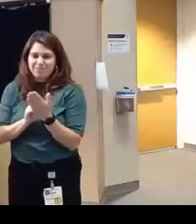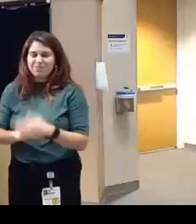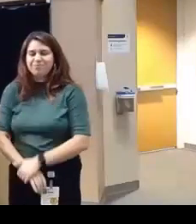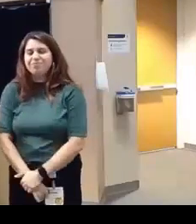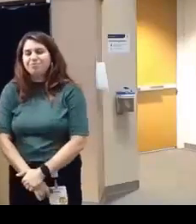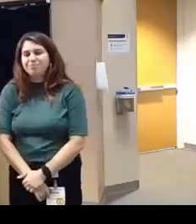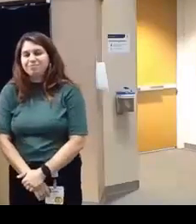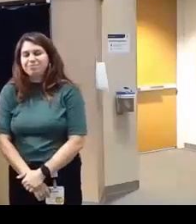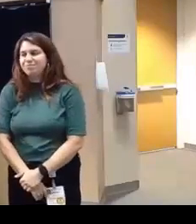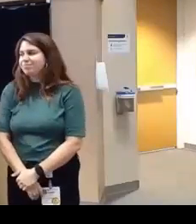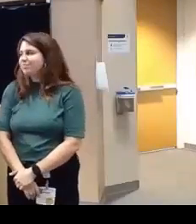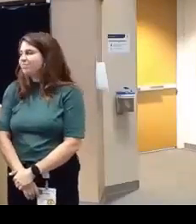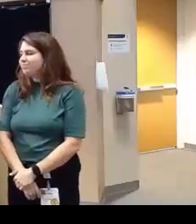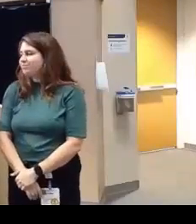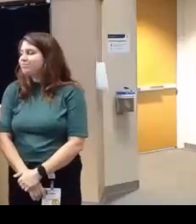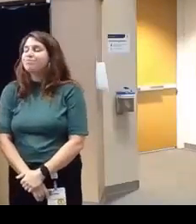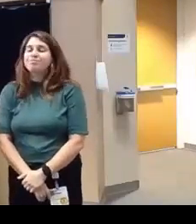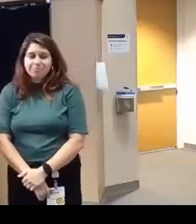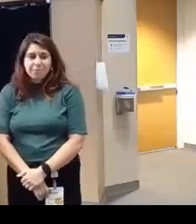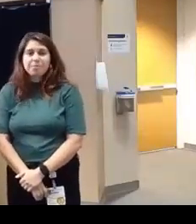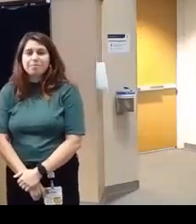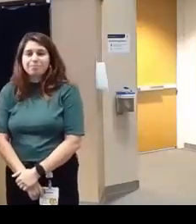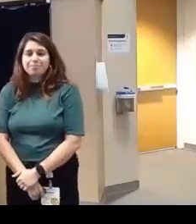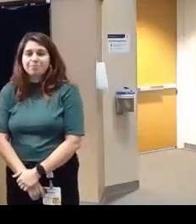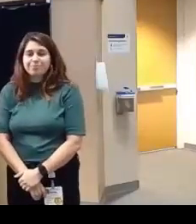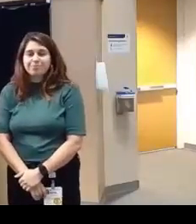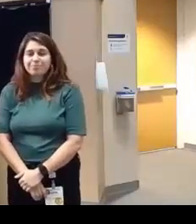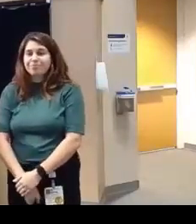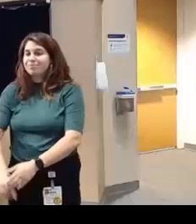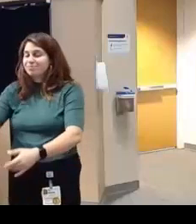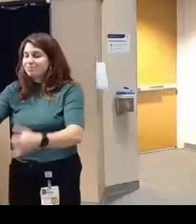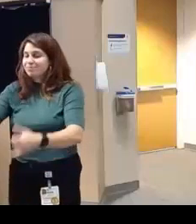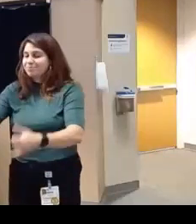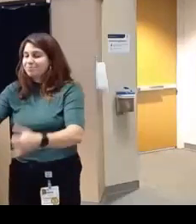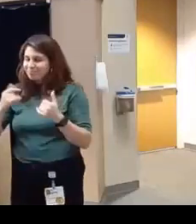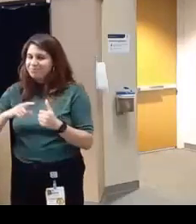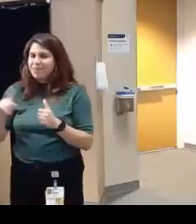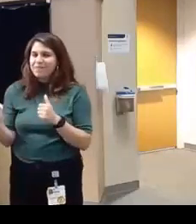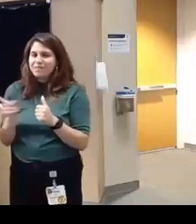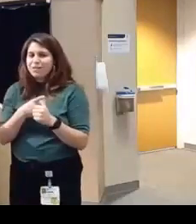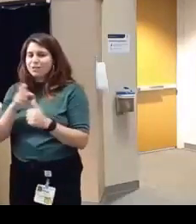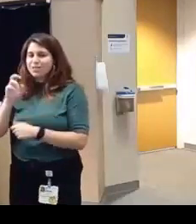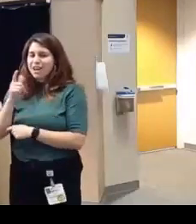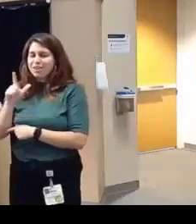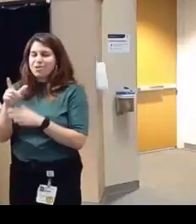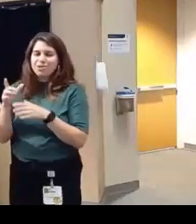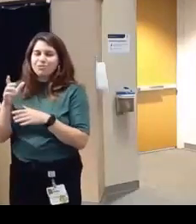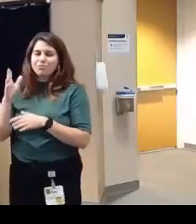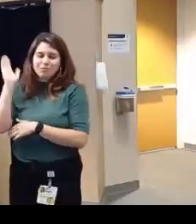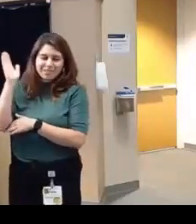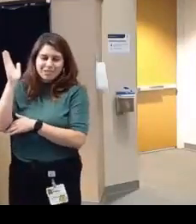can. Okay, so today, at our first Engel Rounds presentation this year, Dr.